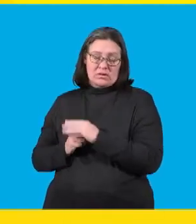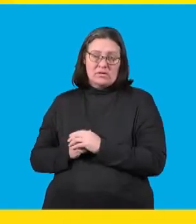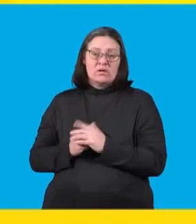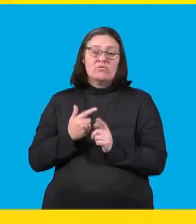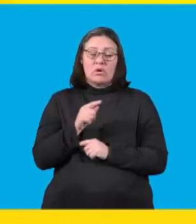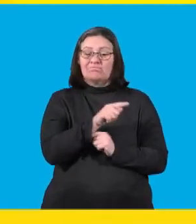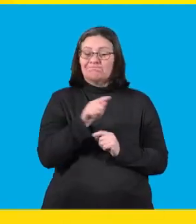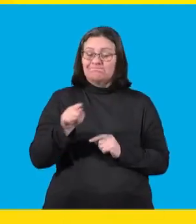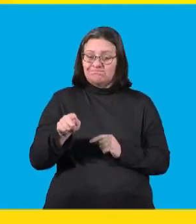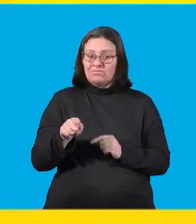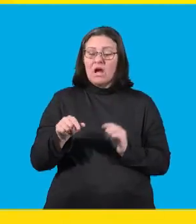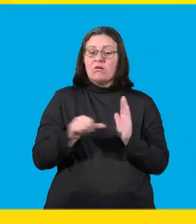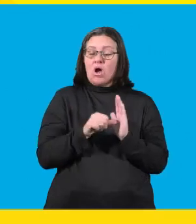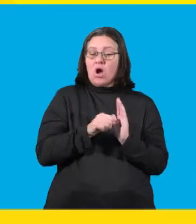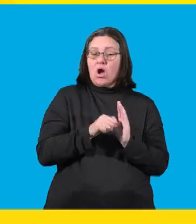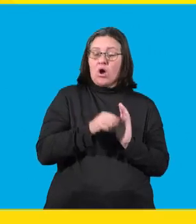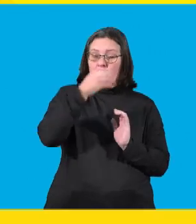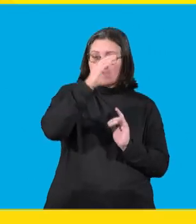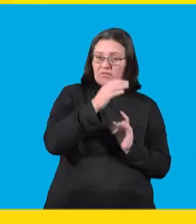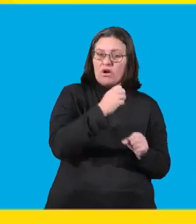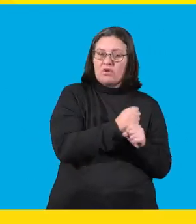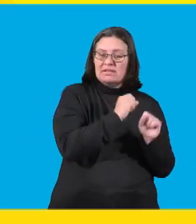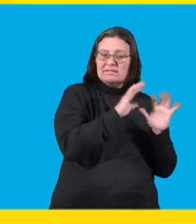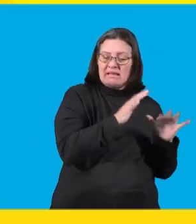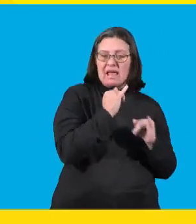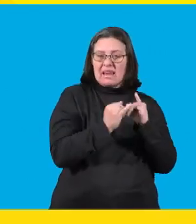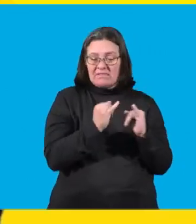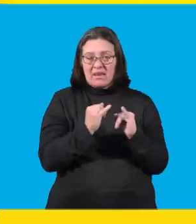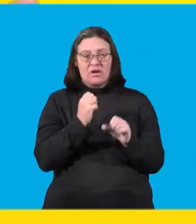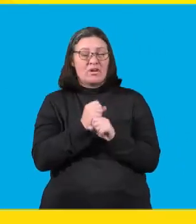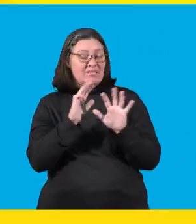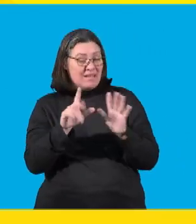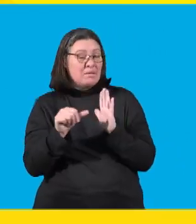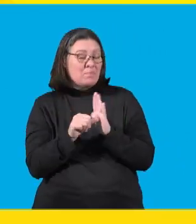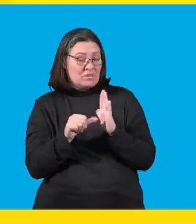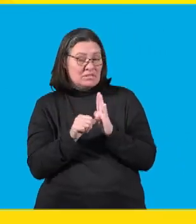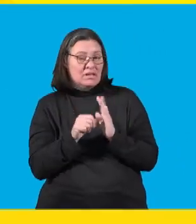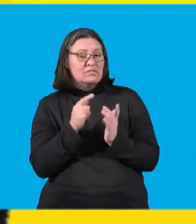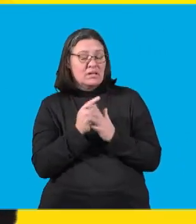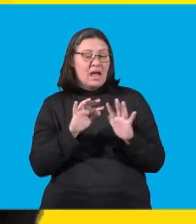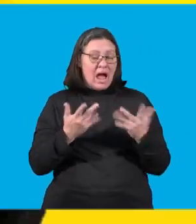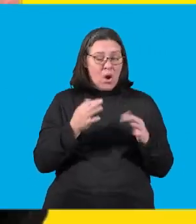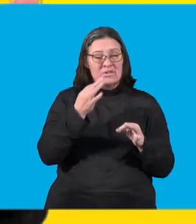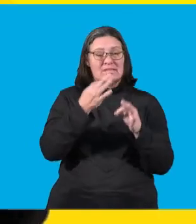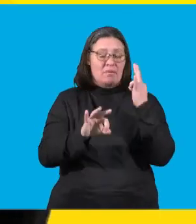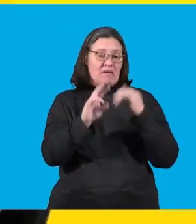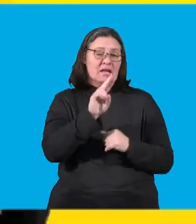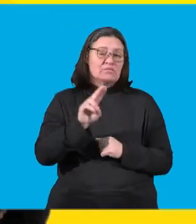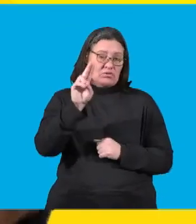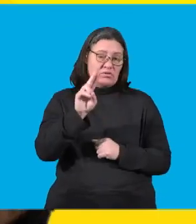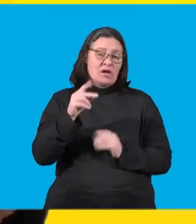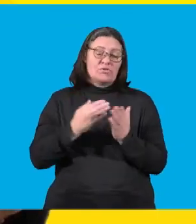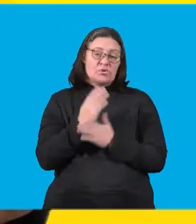rule. By rules. Remember, those key concepts that we learn in grade 10 and 11 and grade 9 are so important, and that being how to